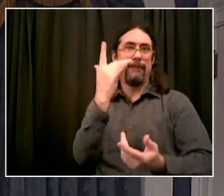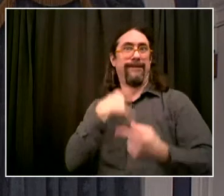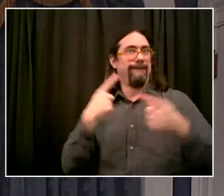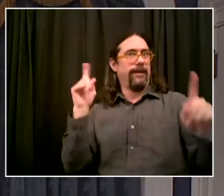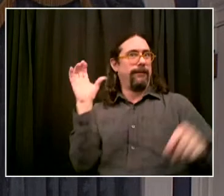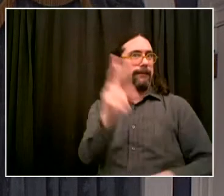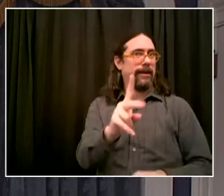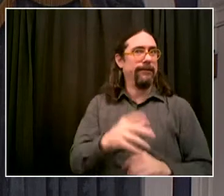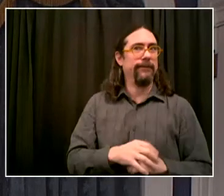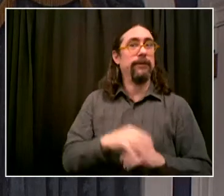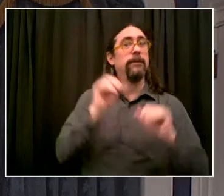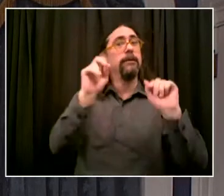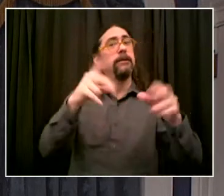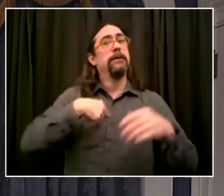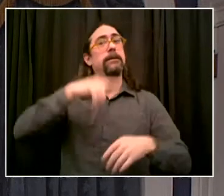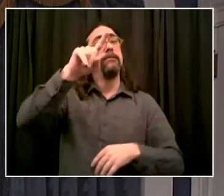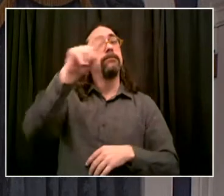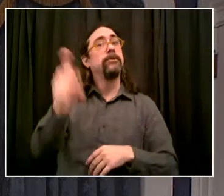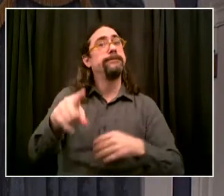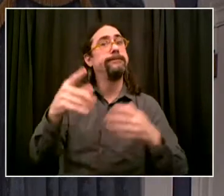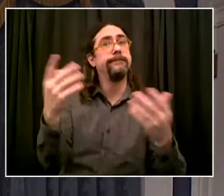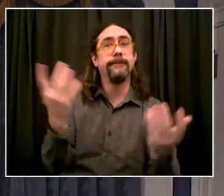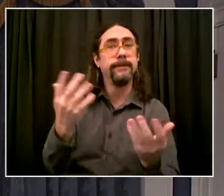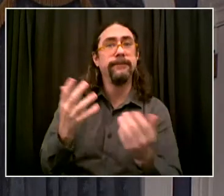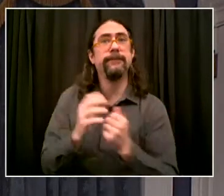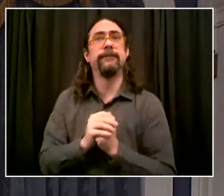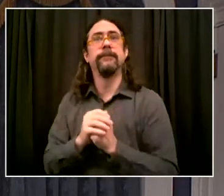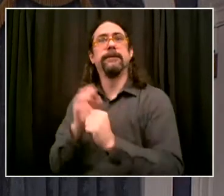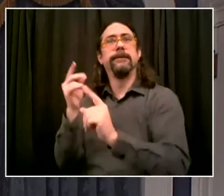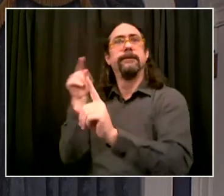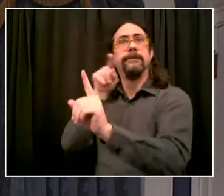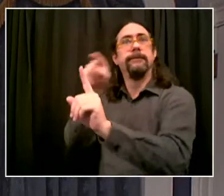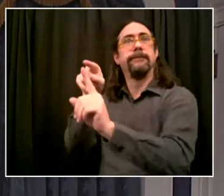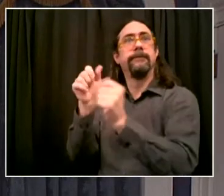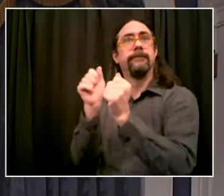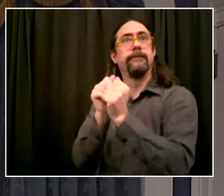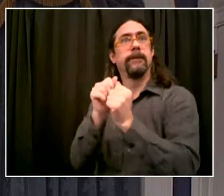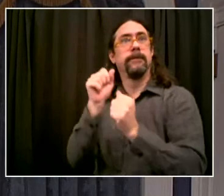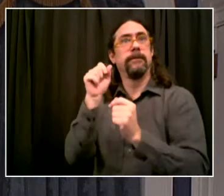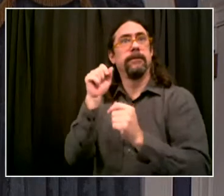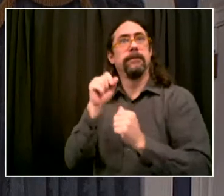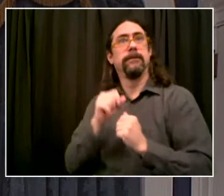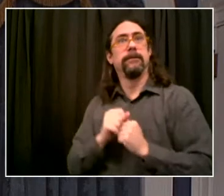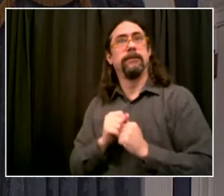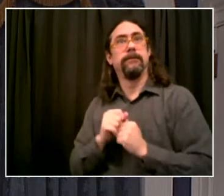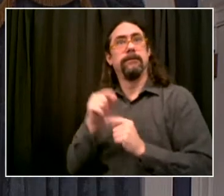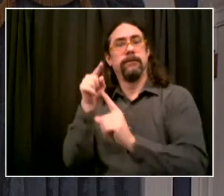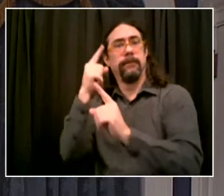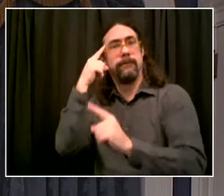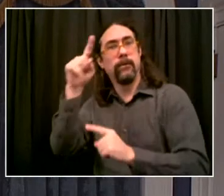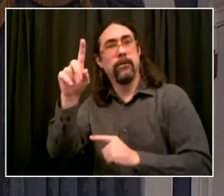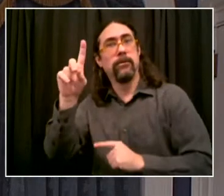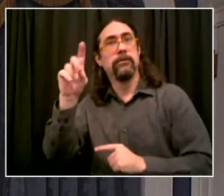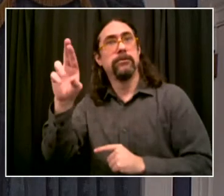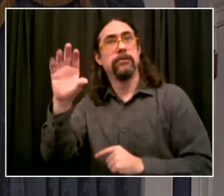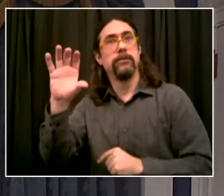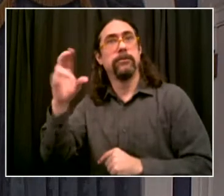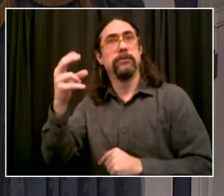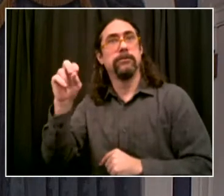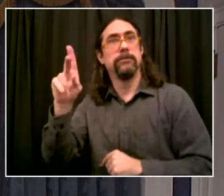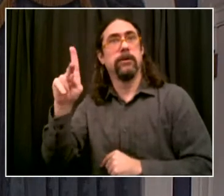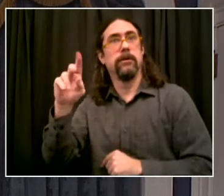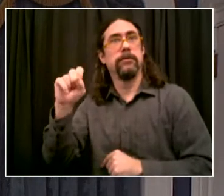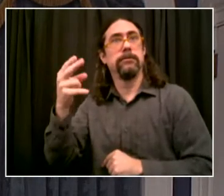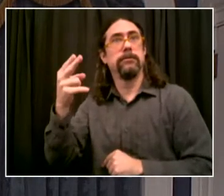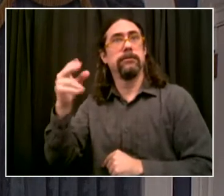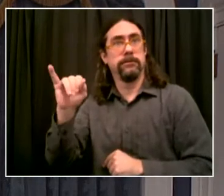positive. But of all people, if he can test positive, I mean, he's very, very careful. And I think we're all trying to be very careful. But what